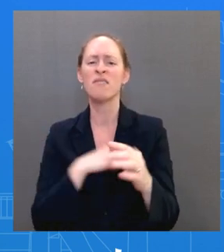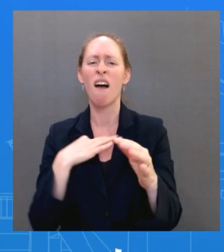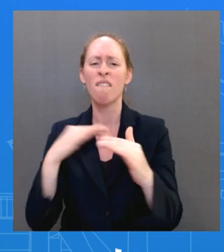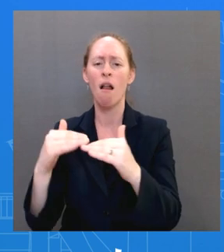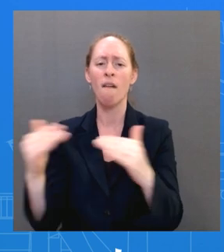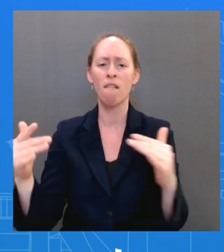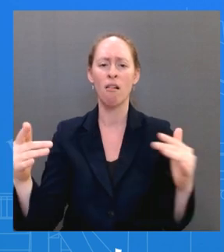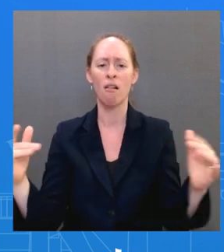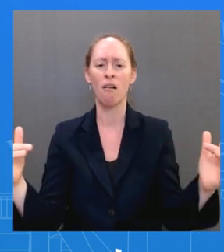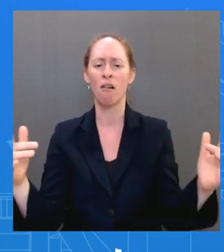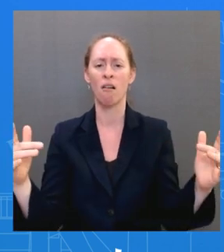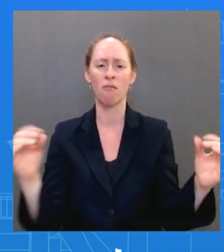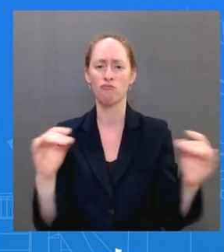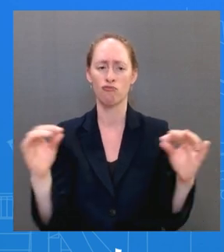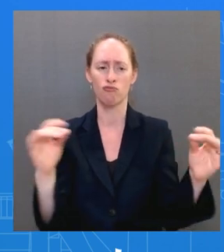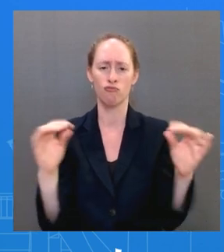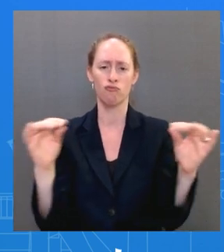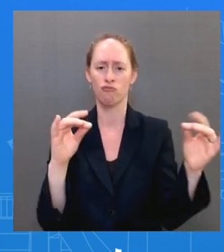that.